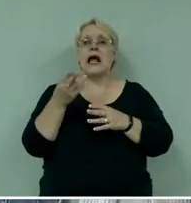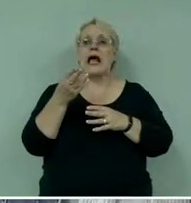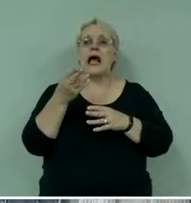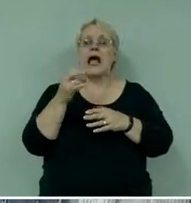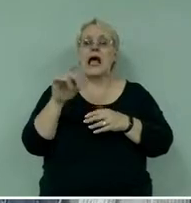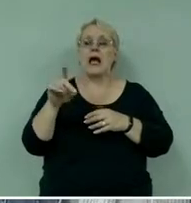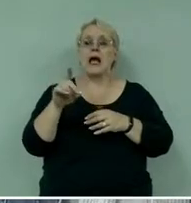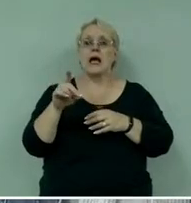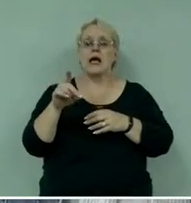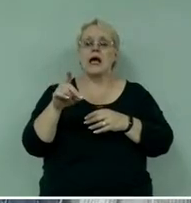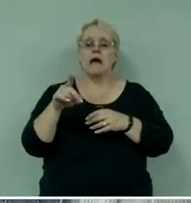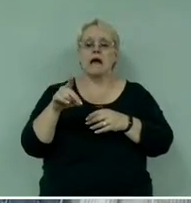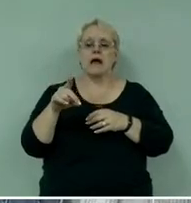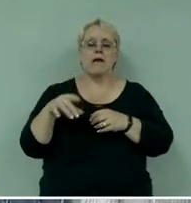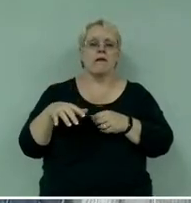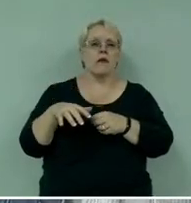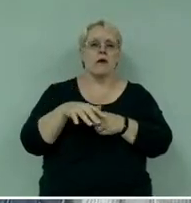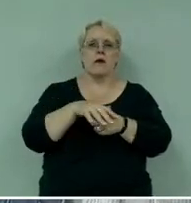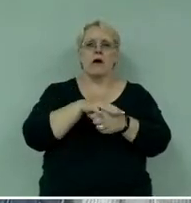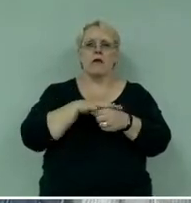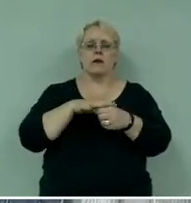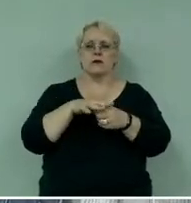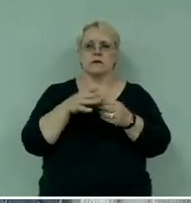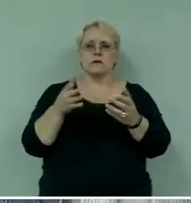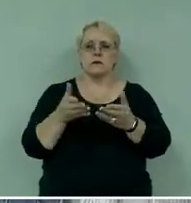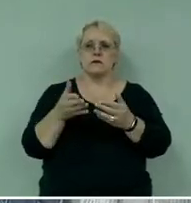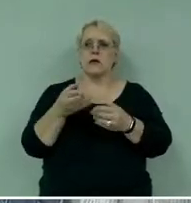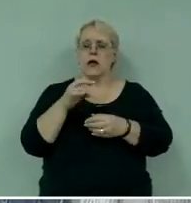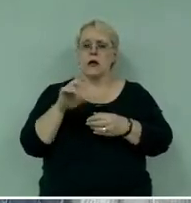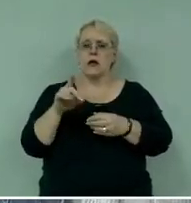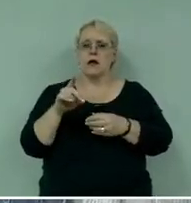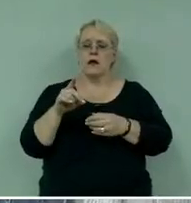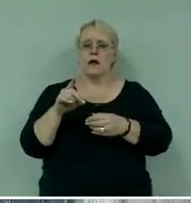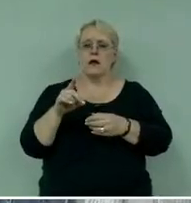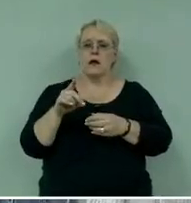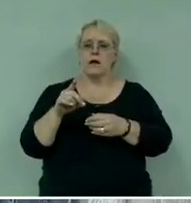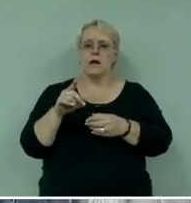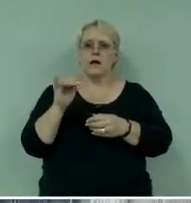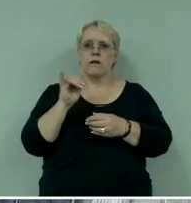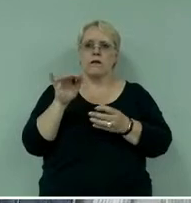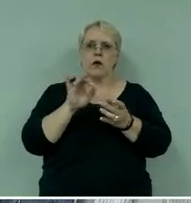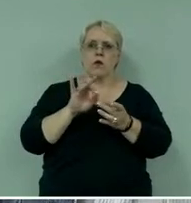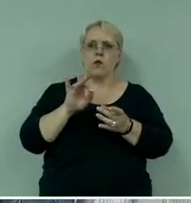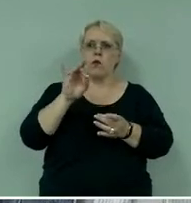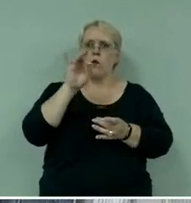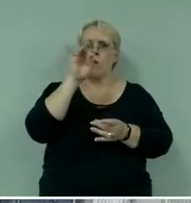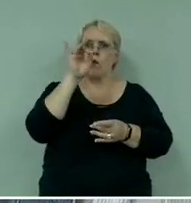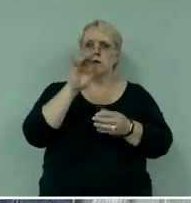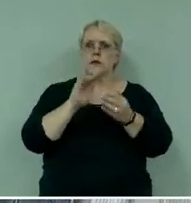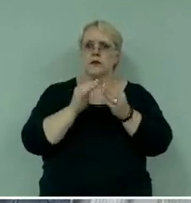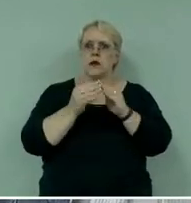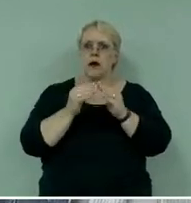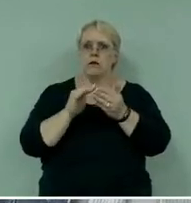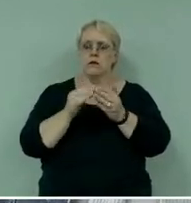Hammond and surrounding areas of Hammond are ghost towns.